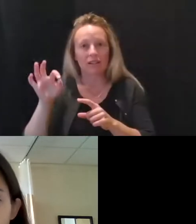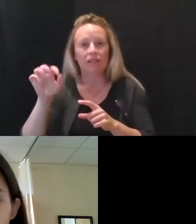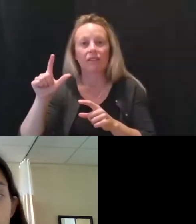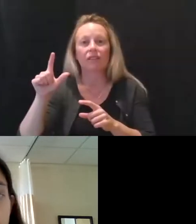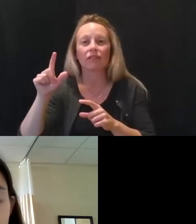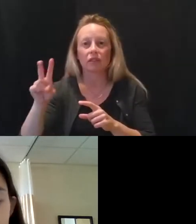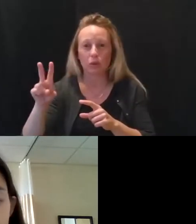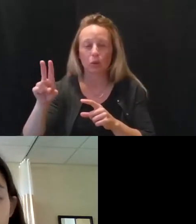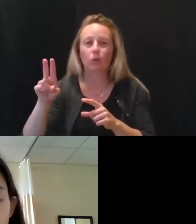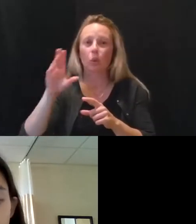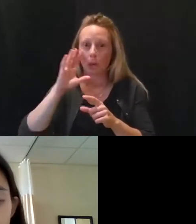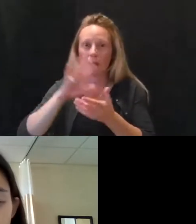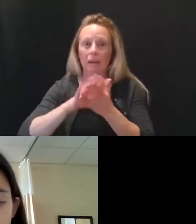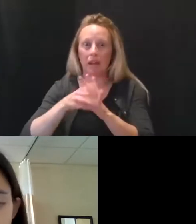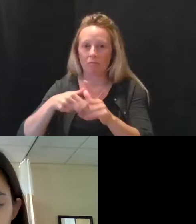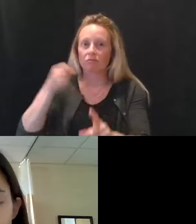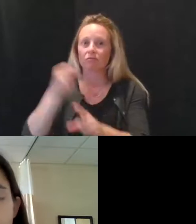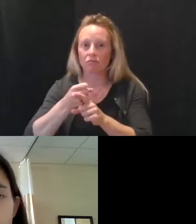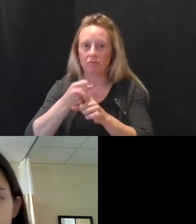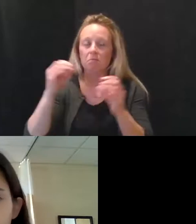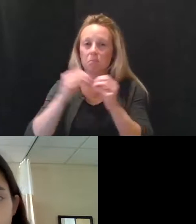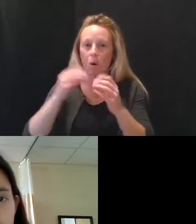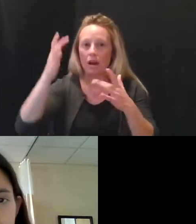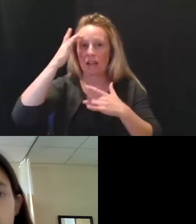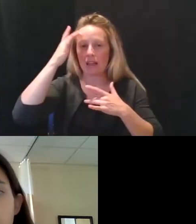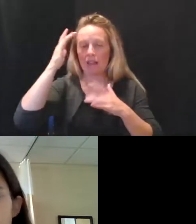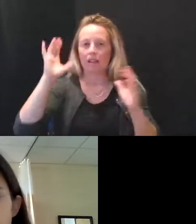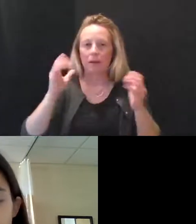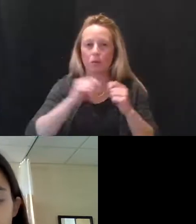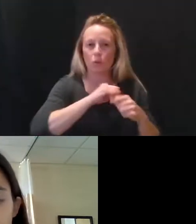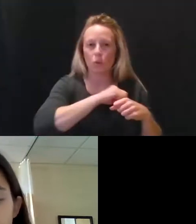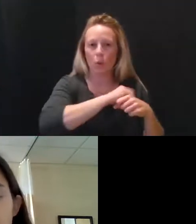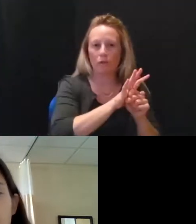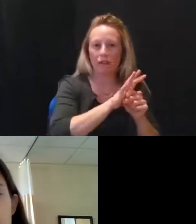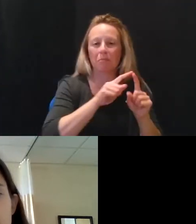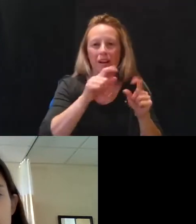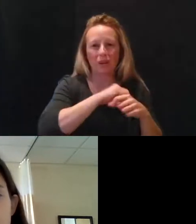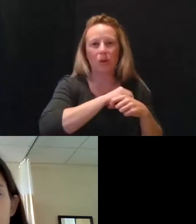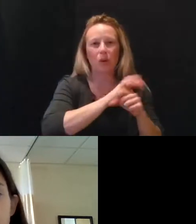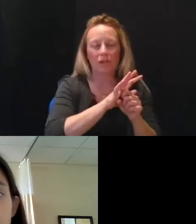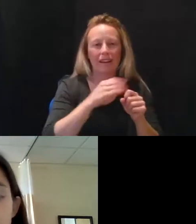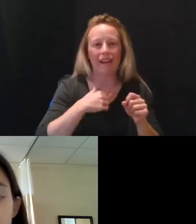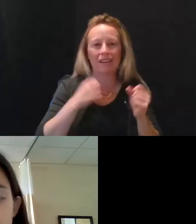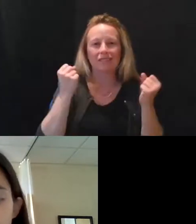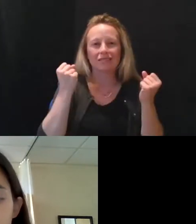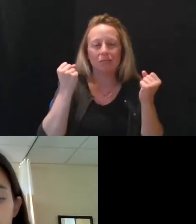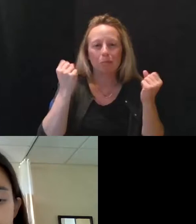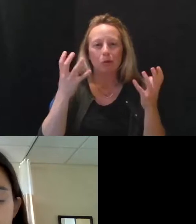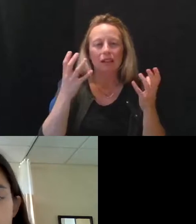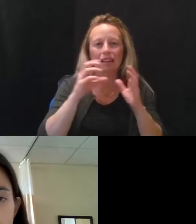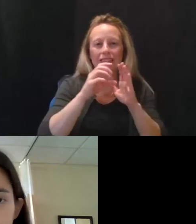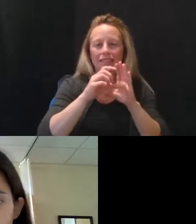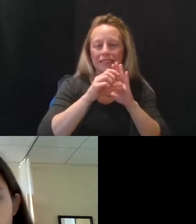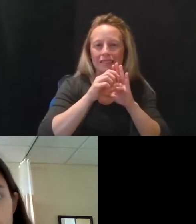very ill with flu than they are with COVID. Although COVID has this associated multi-system inflammatory syndrome that has